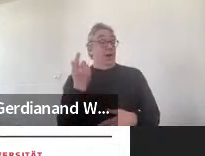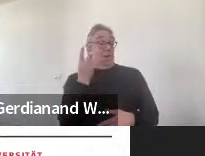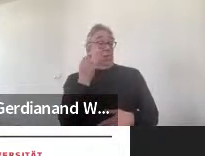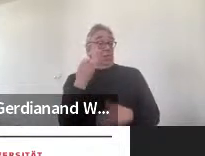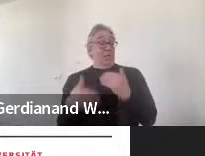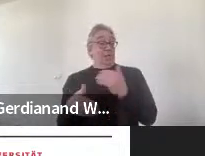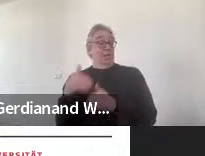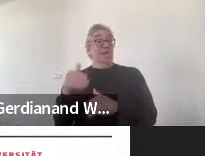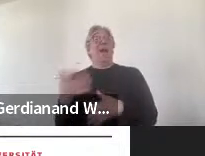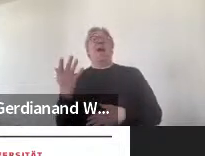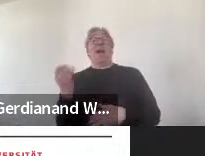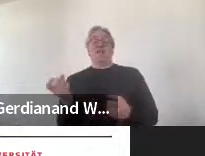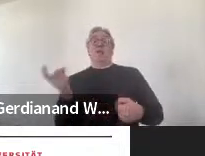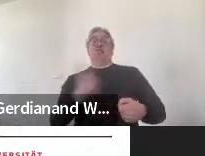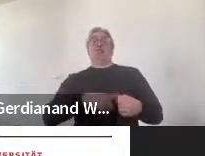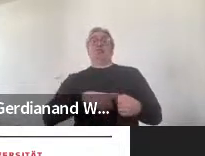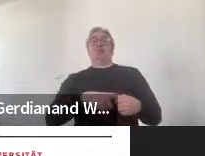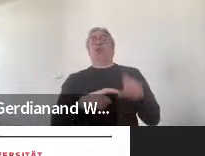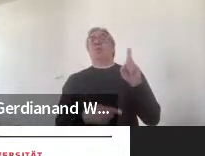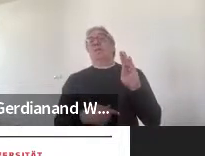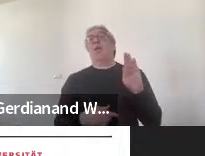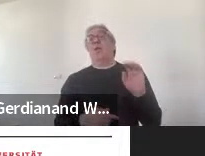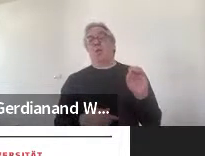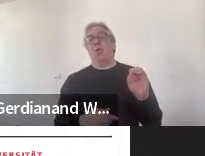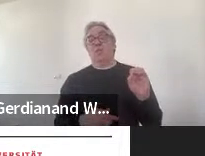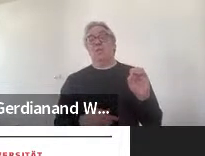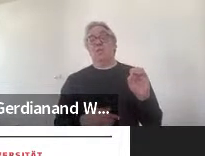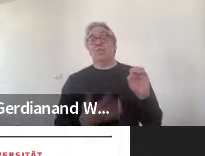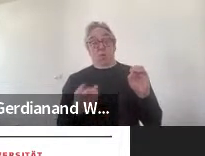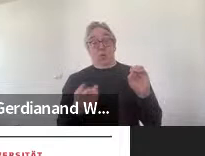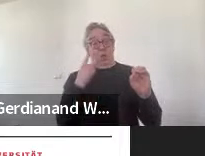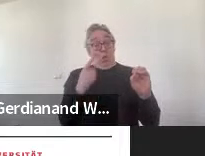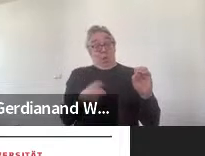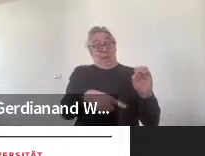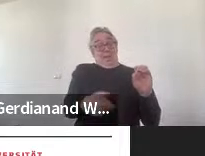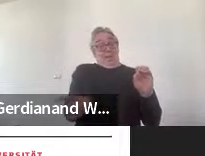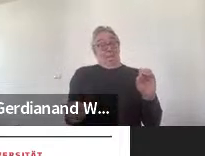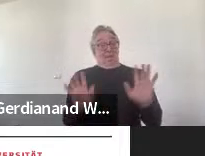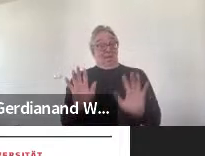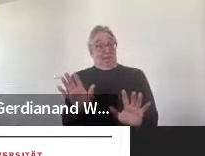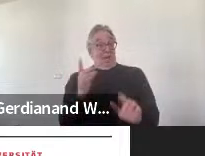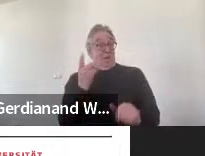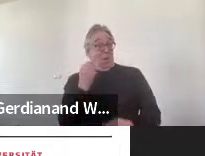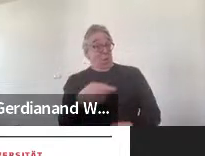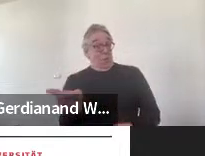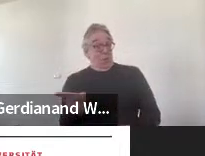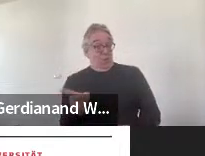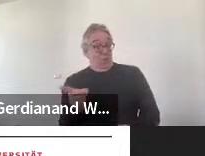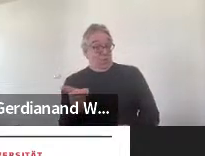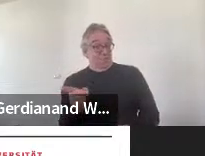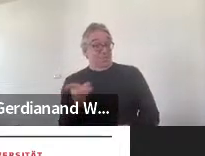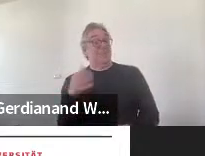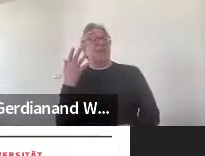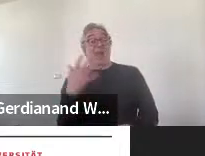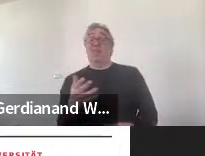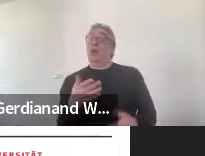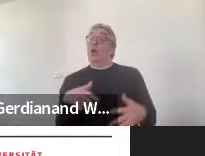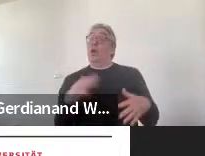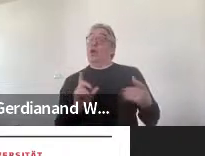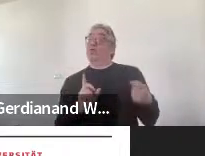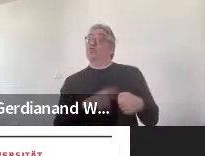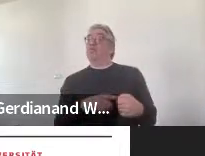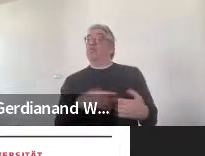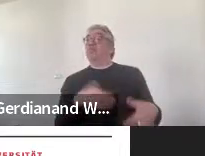to OPDs. So OPDs actually plays a role in all of these women we have interviewed. The role